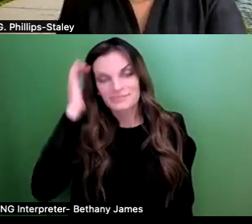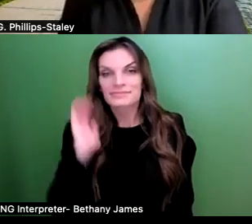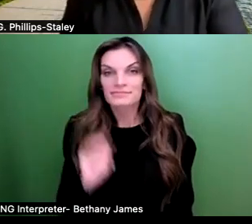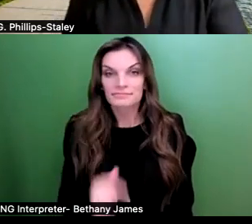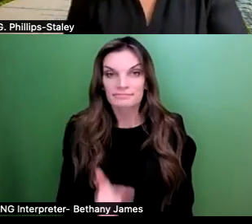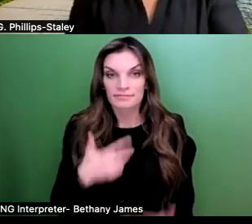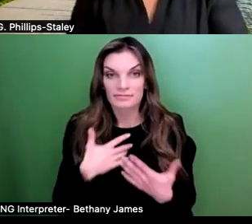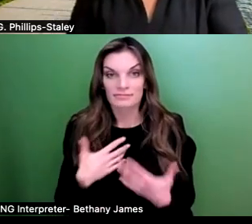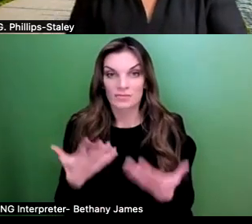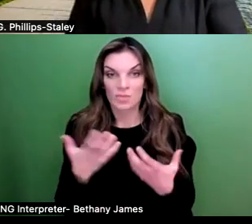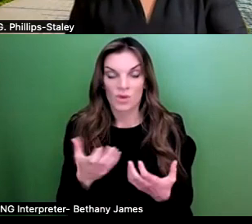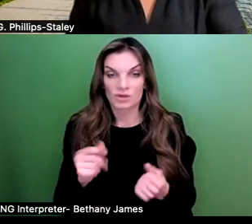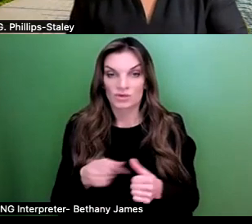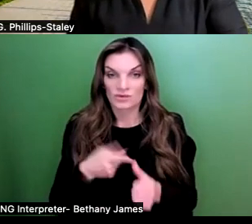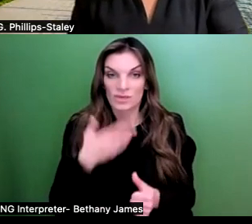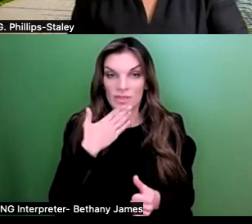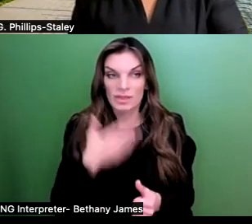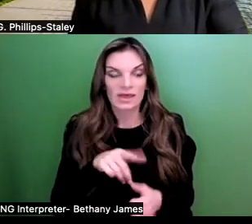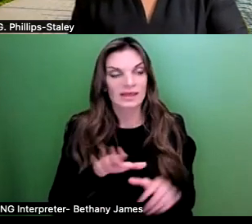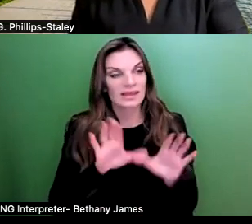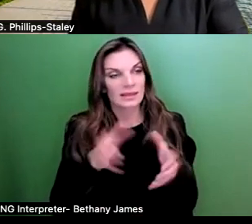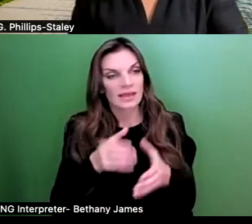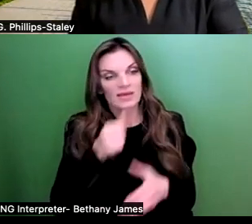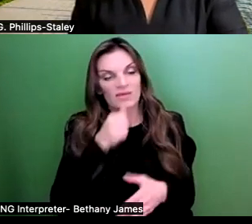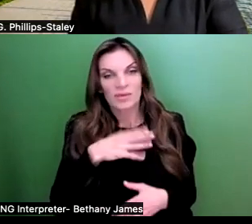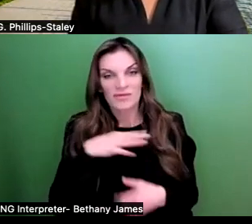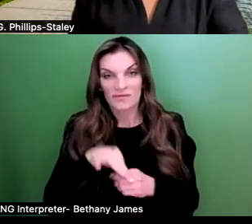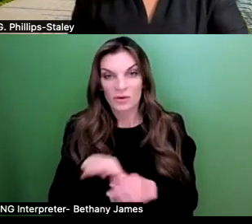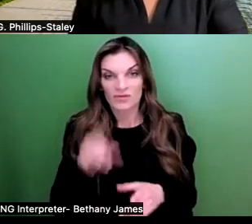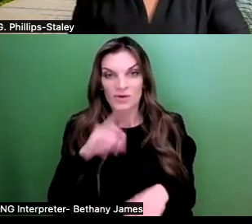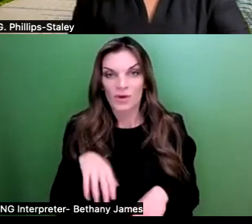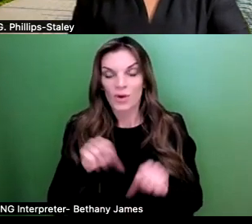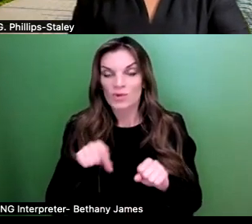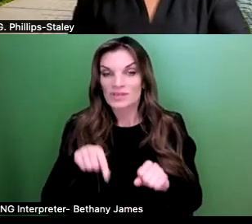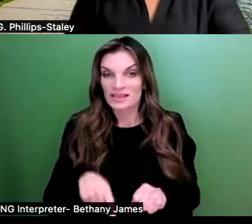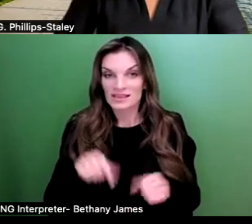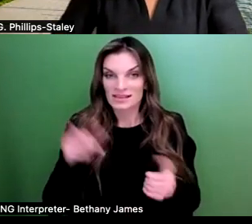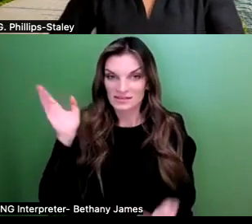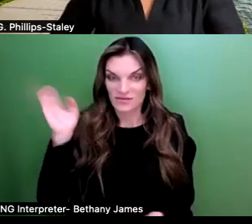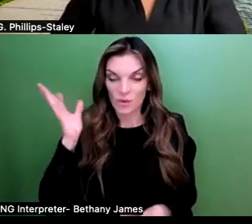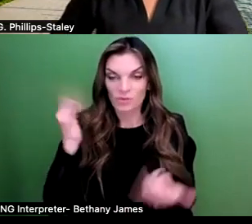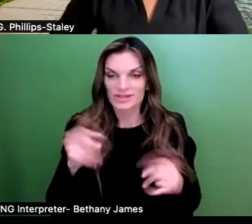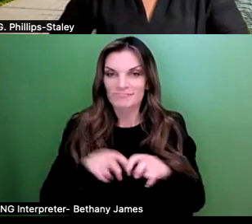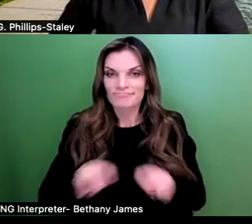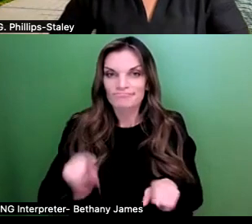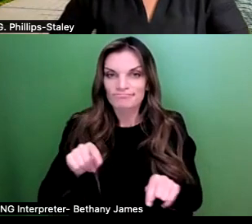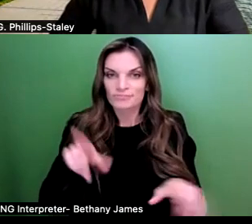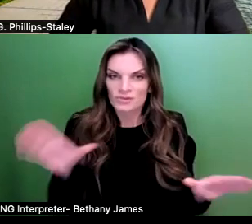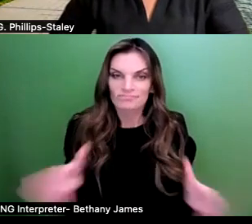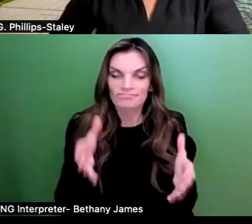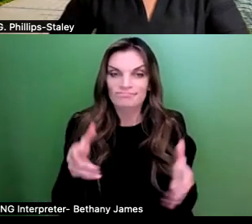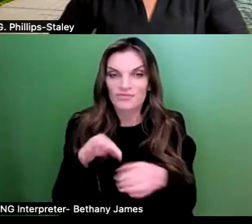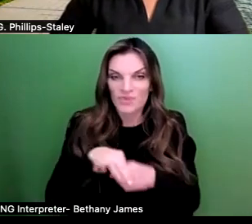Well, I'd like to first thank the League of Women Voters for hosting these forums and all of the work that you do to encourage voting and